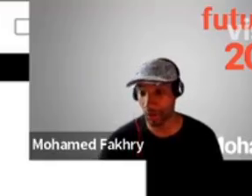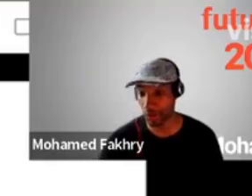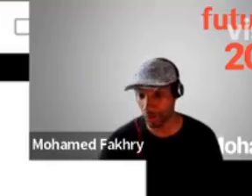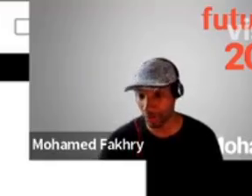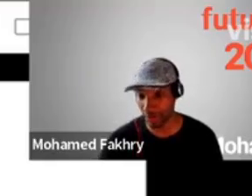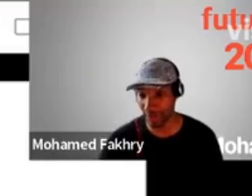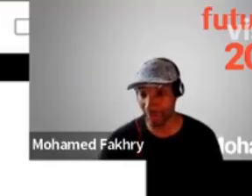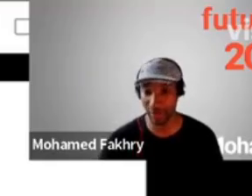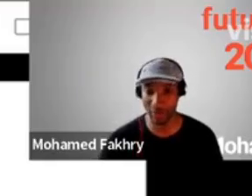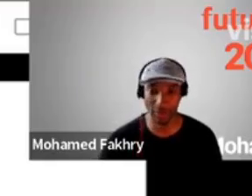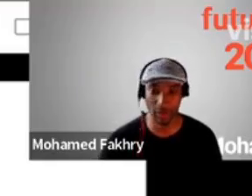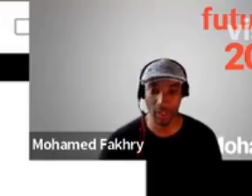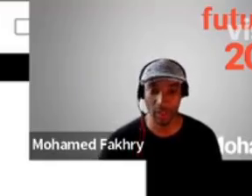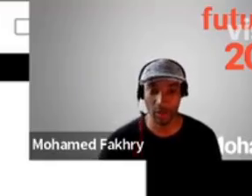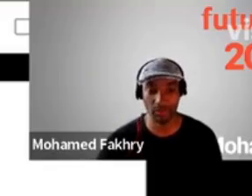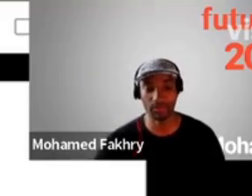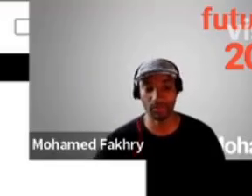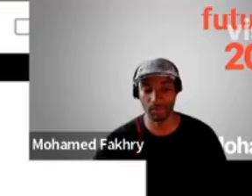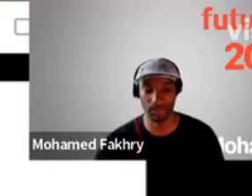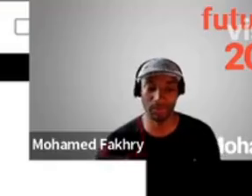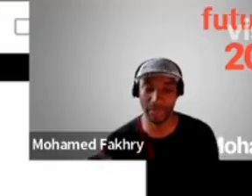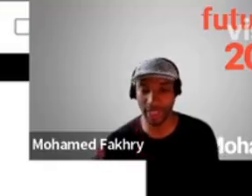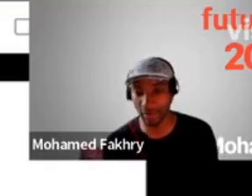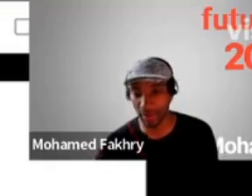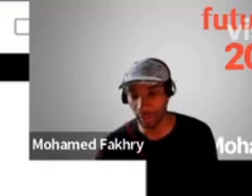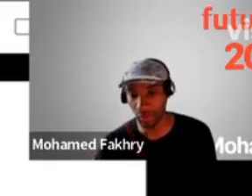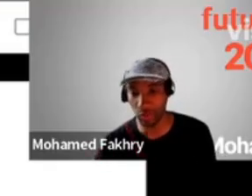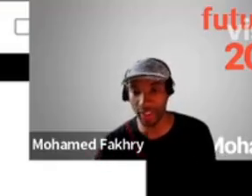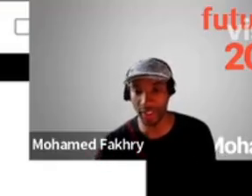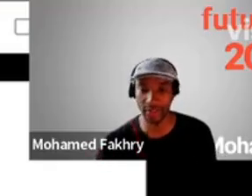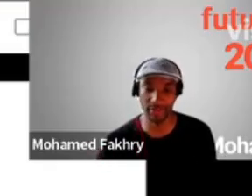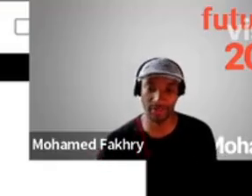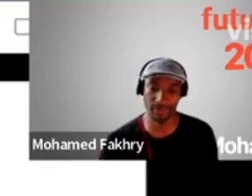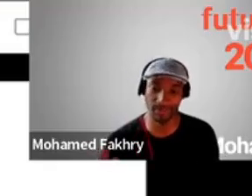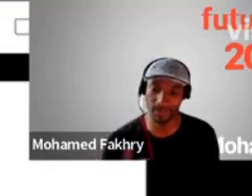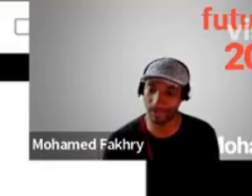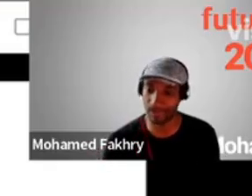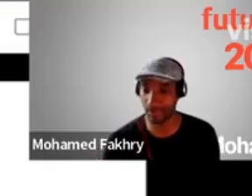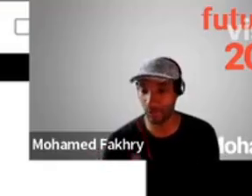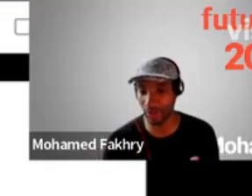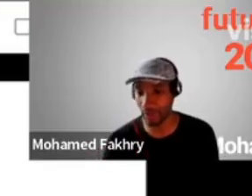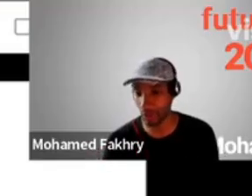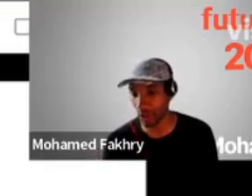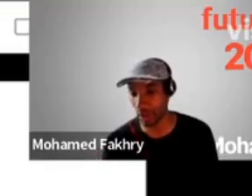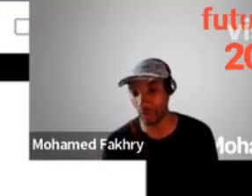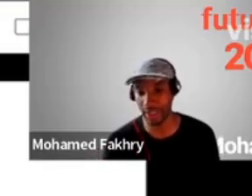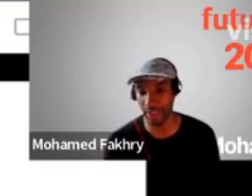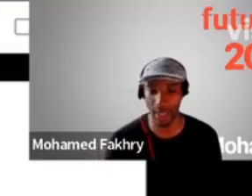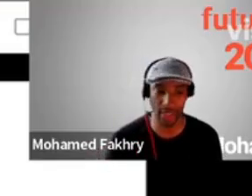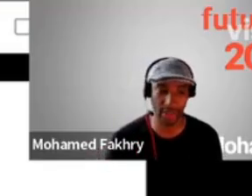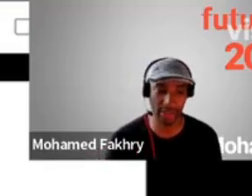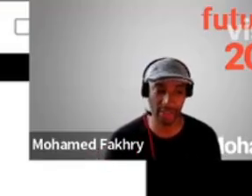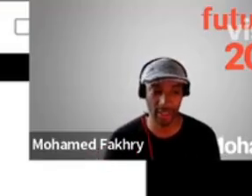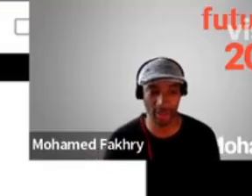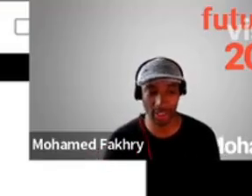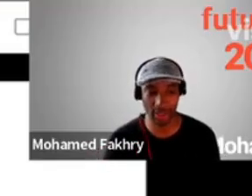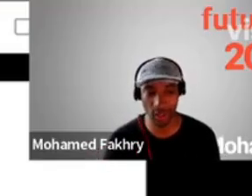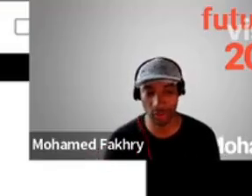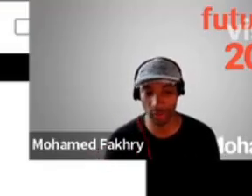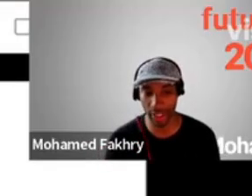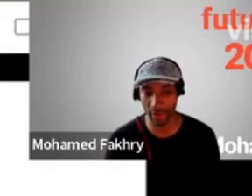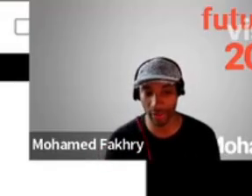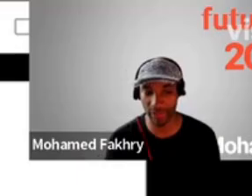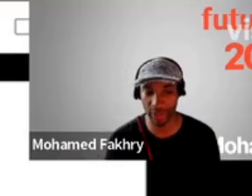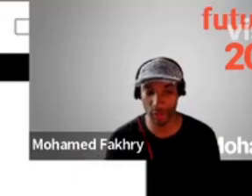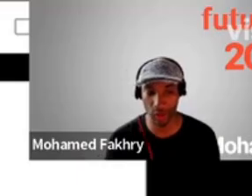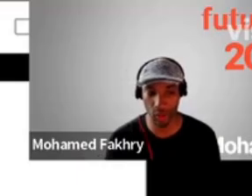about resources, because there are better buildings within one community, and it's not always like you are